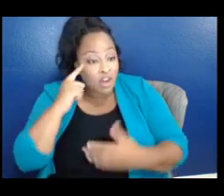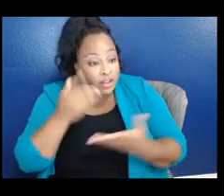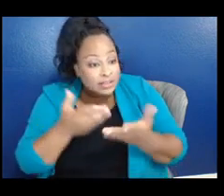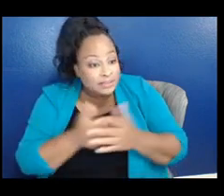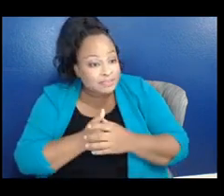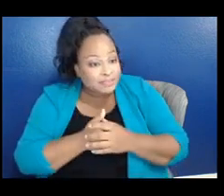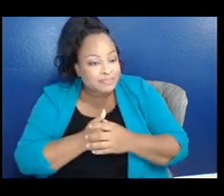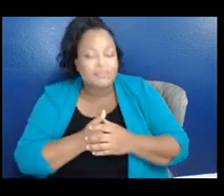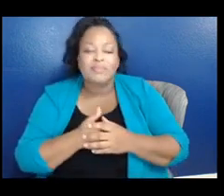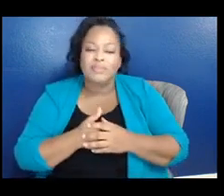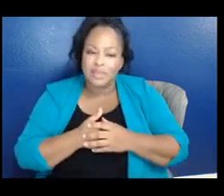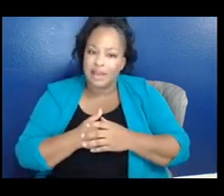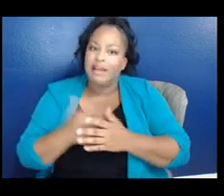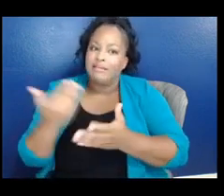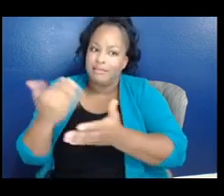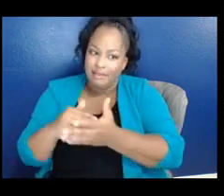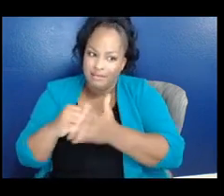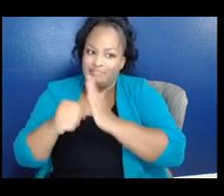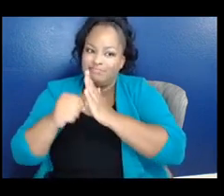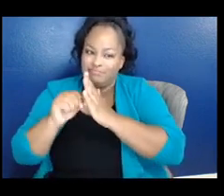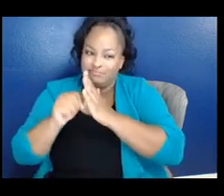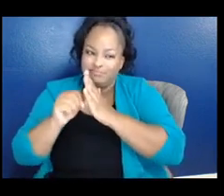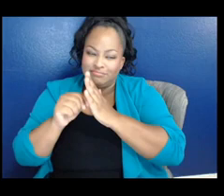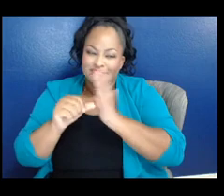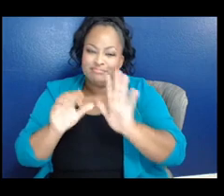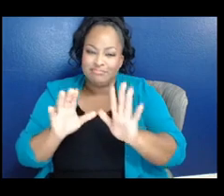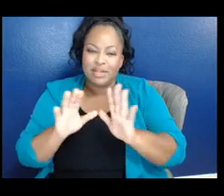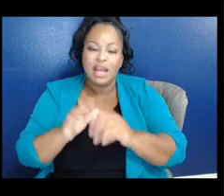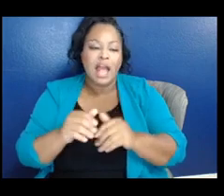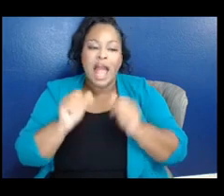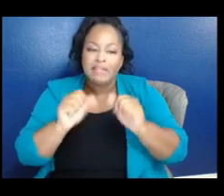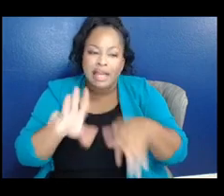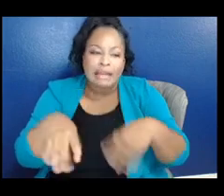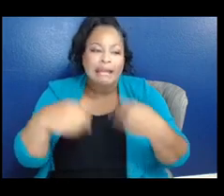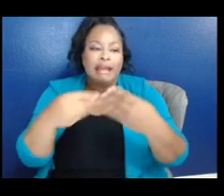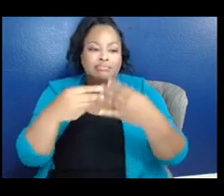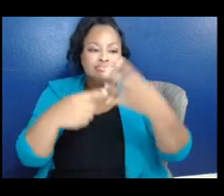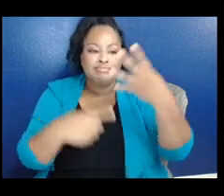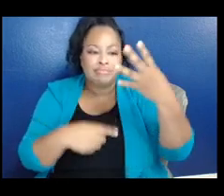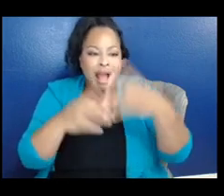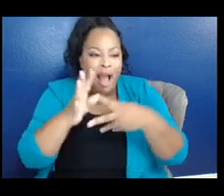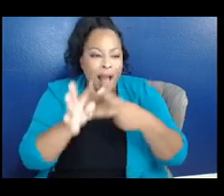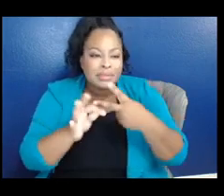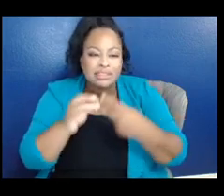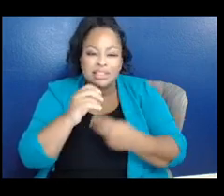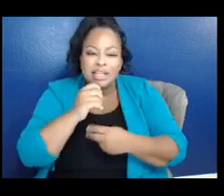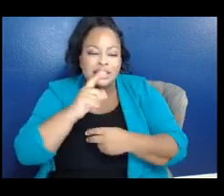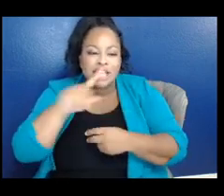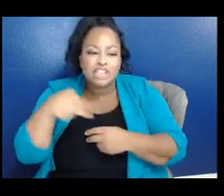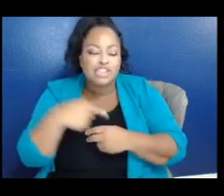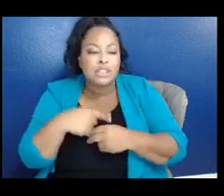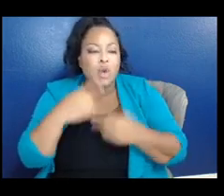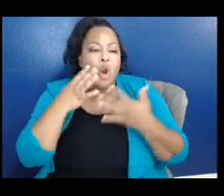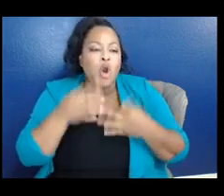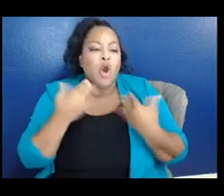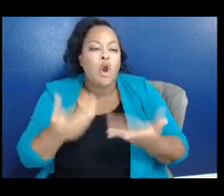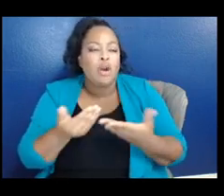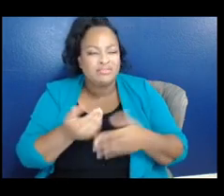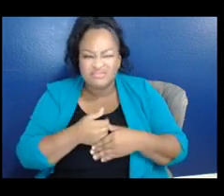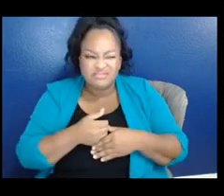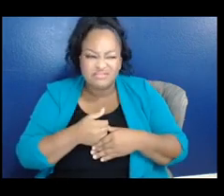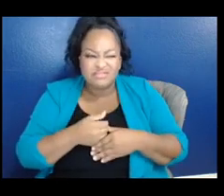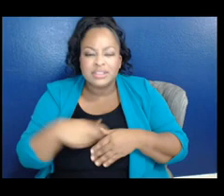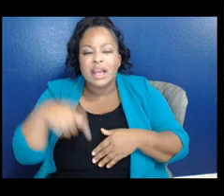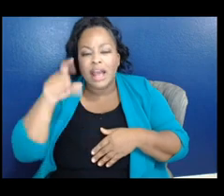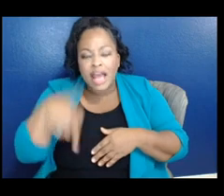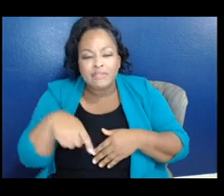thoughts on that? I would reiterate maximizing options. You know, this is not something that you settle about.